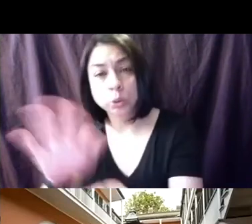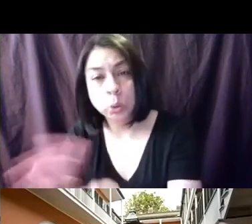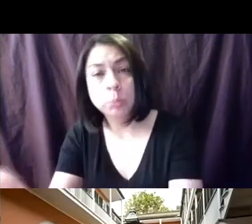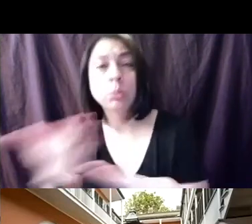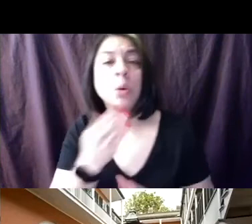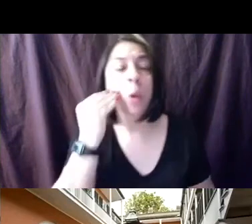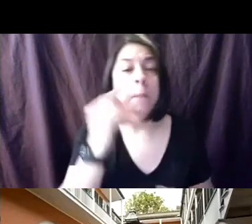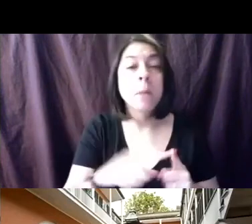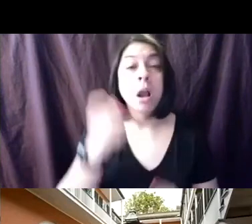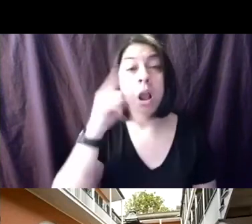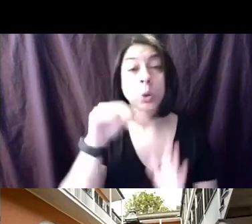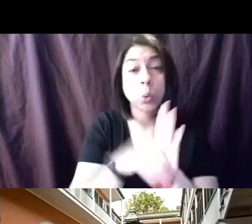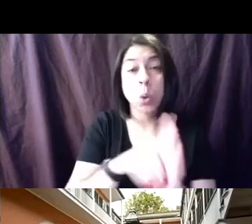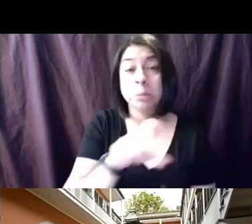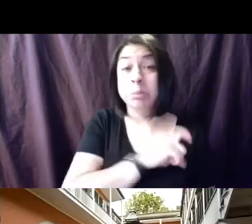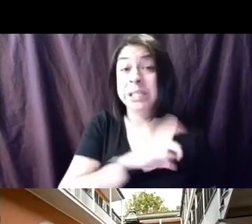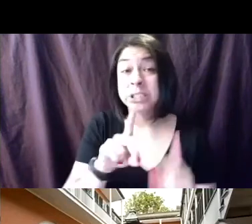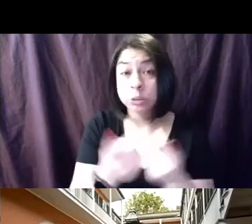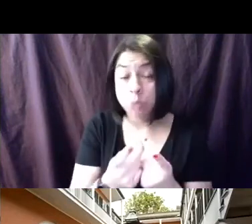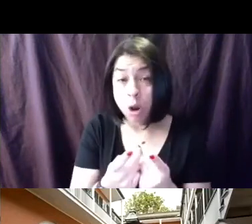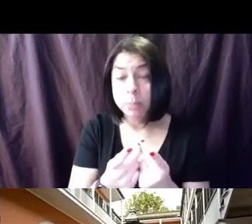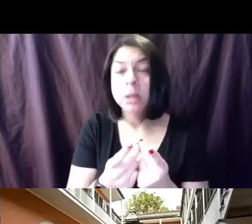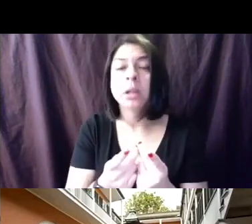Orleans Police Department guarded our